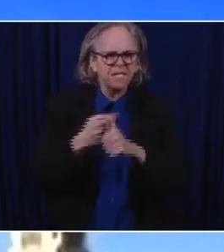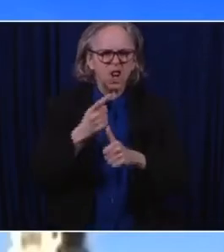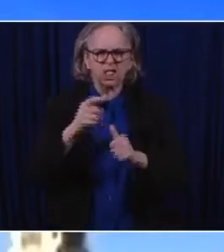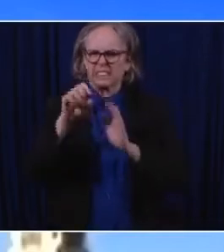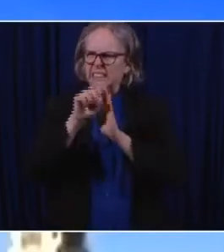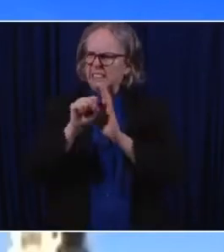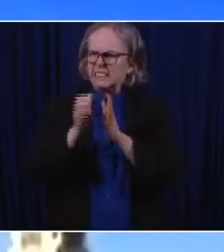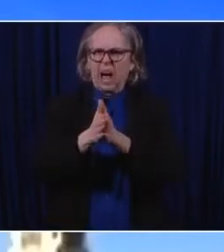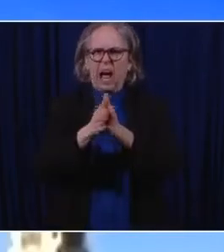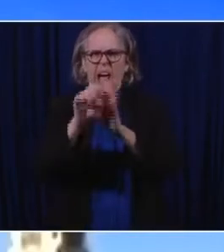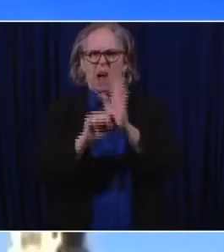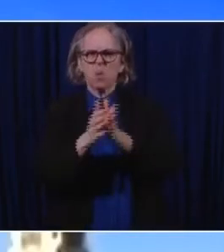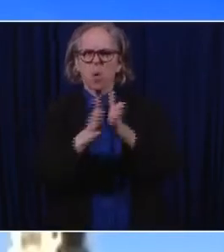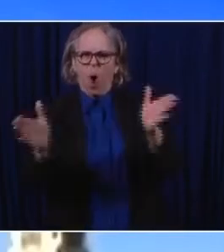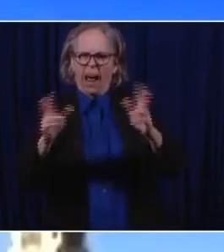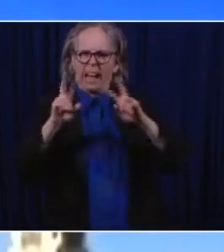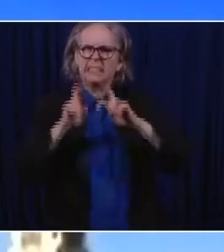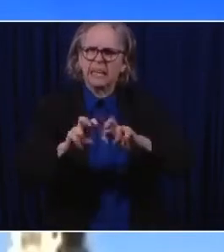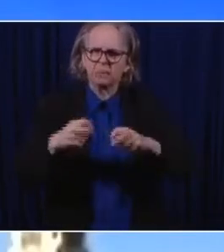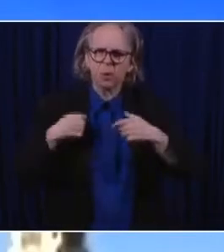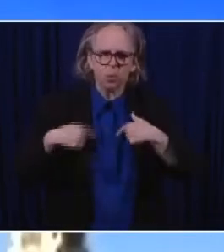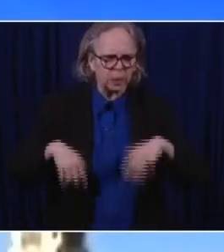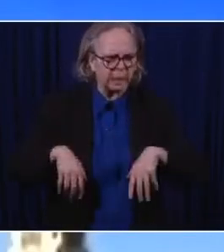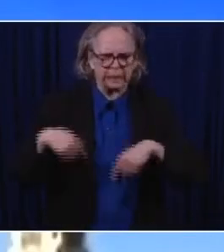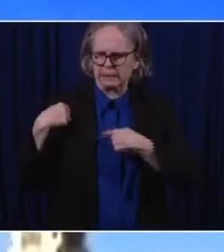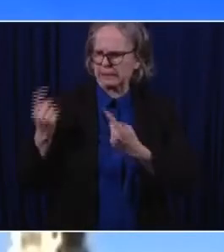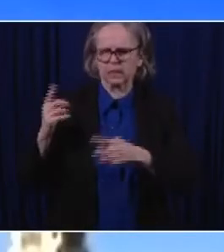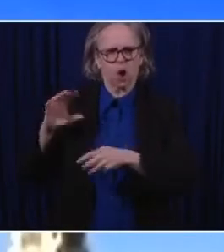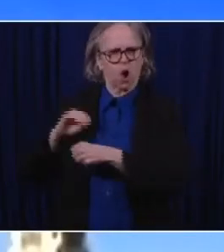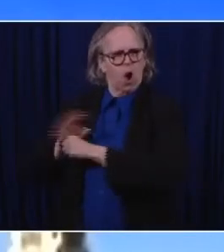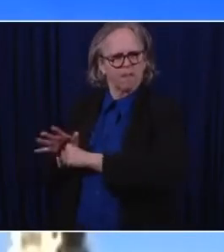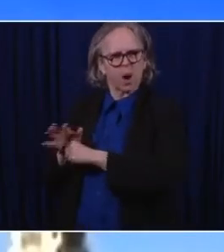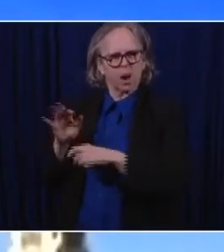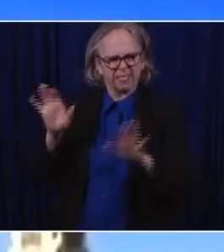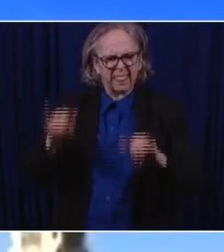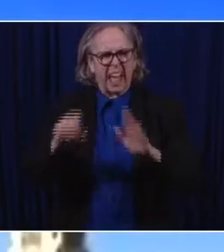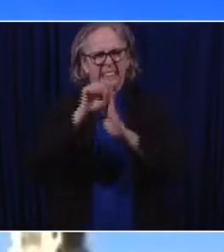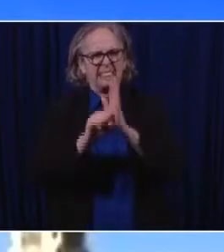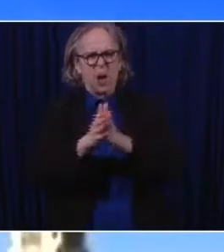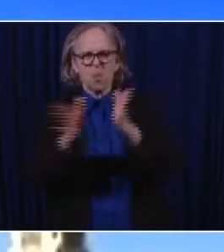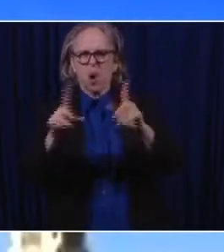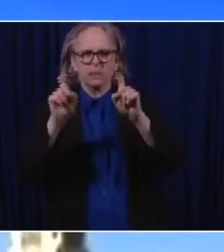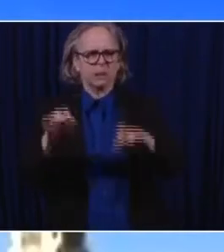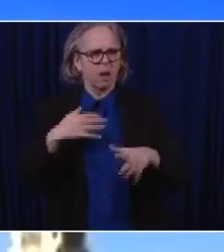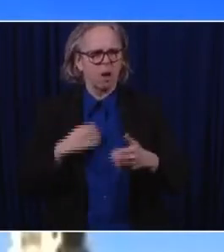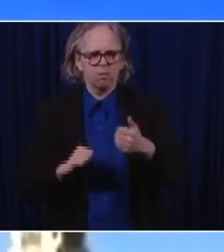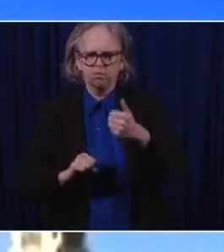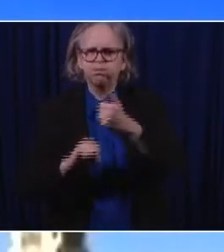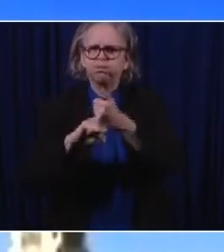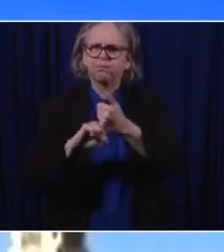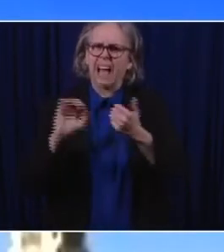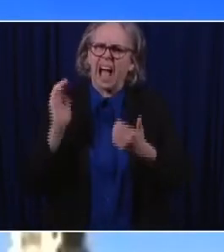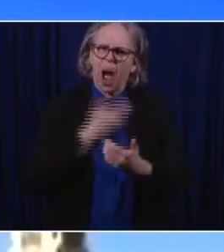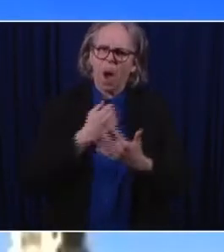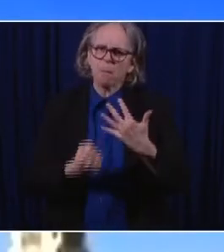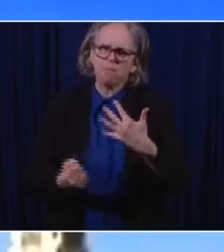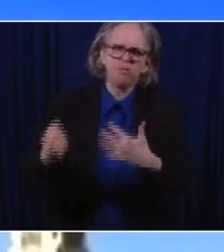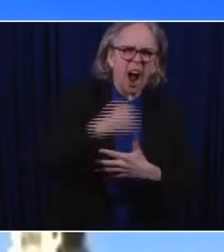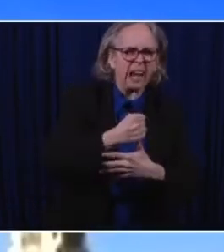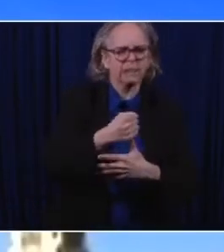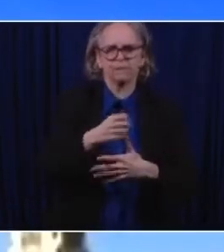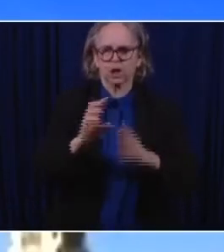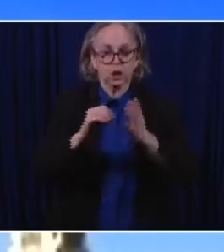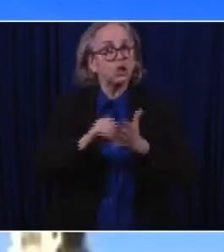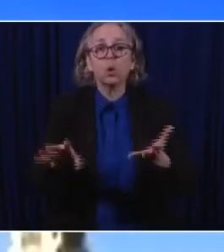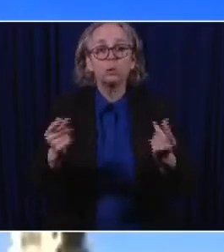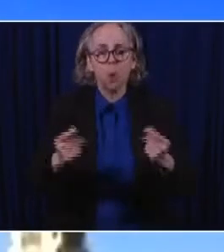pandemic, and it really emphasizes the importance of getting students fully back to school. In that way, then identifying how best to help them resume